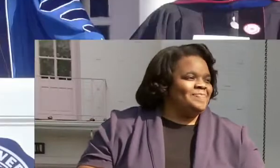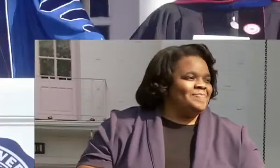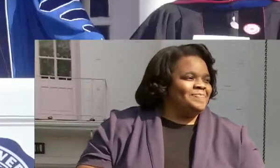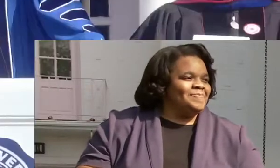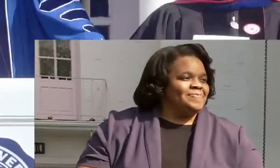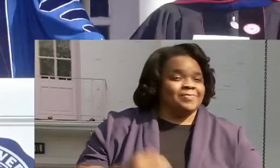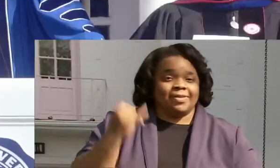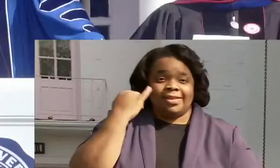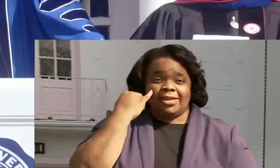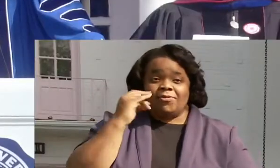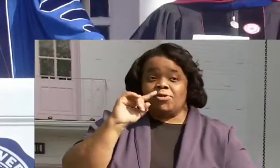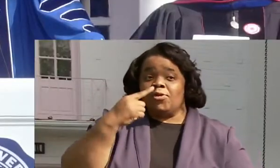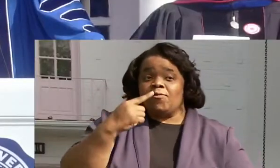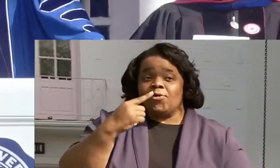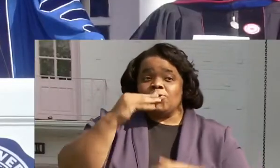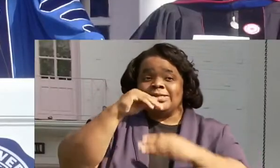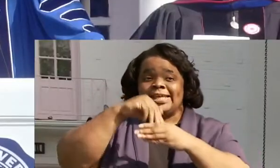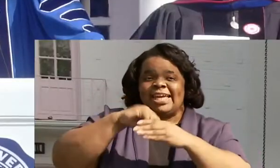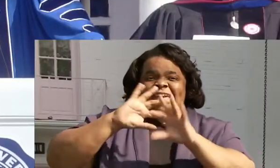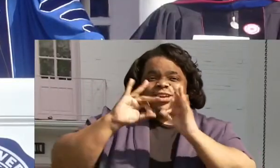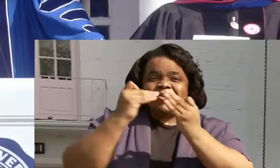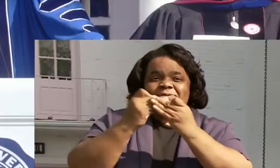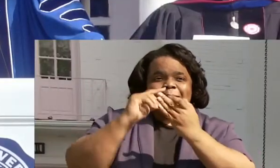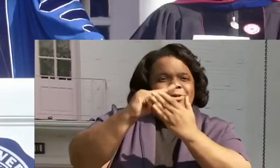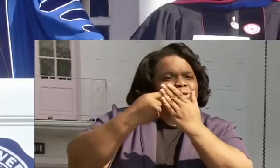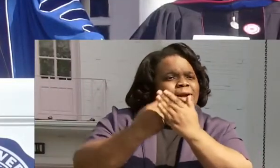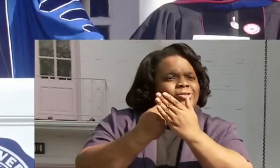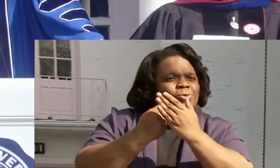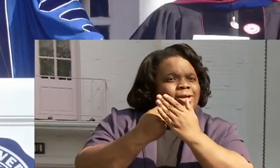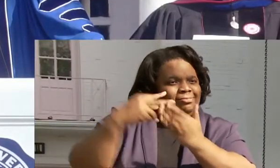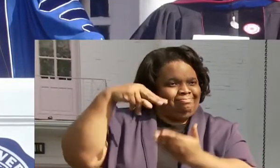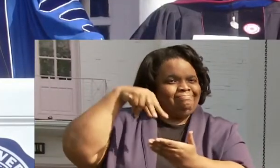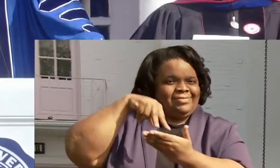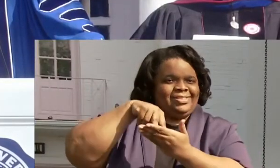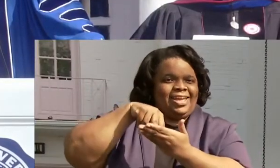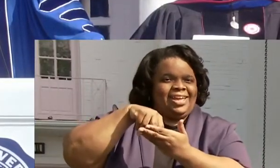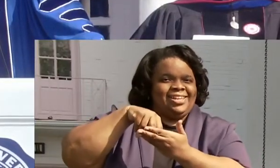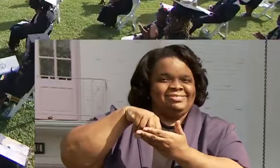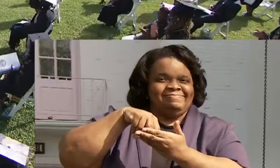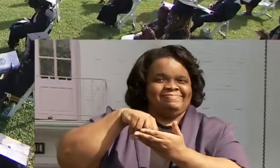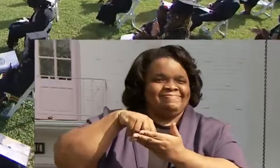If you are the first in your family to graduate from college, please stand.